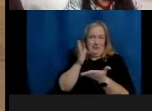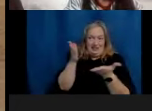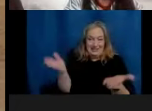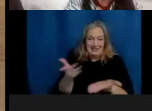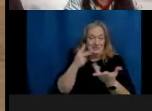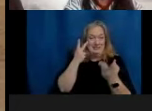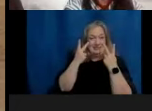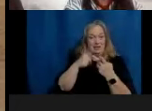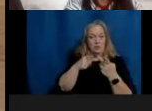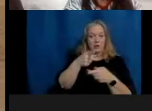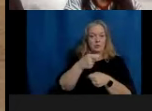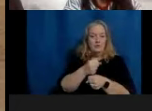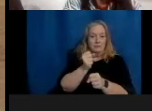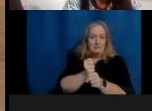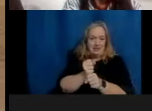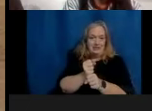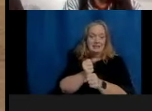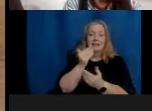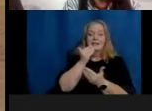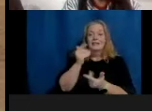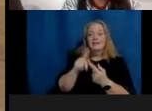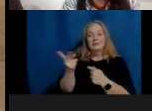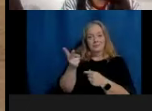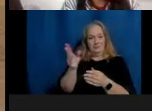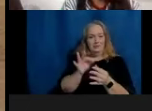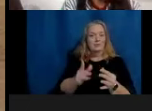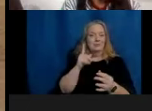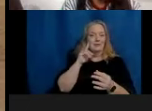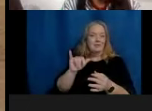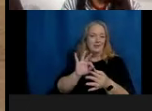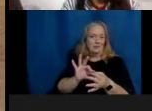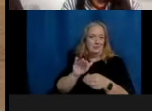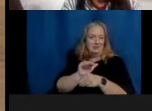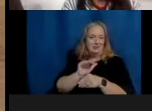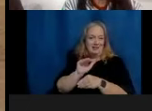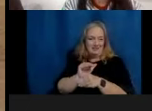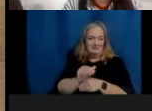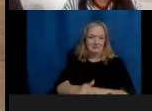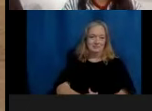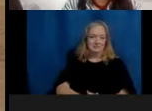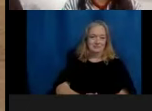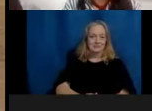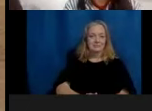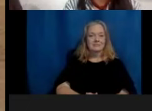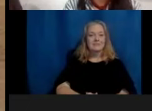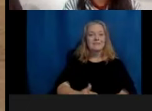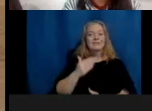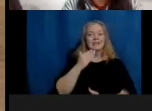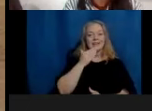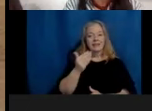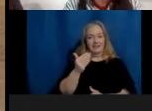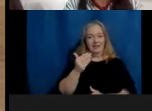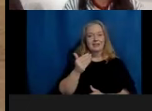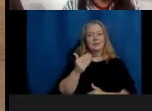making. Thank you, Sierra and Lavona, for your interpretation tonight. And thank you all for being here